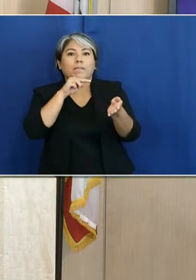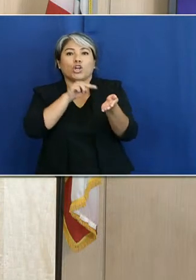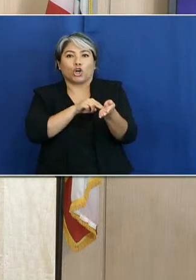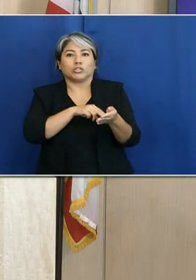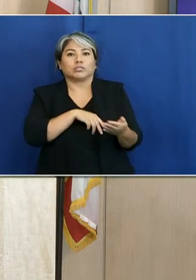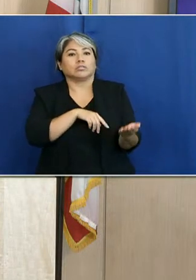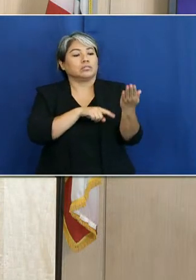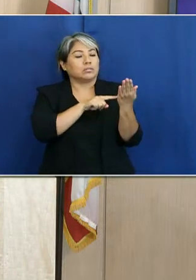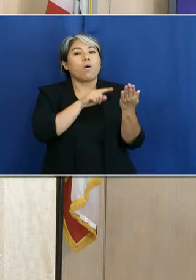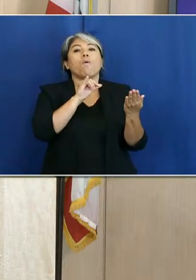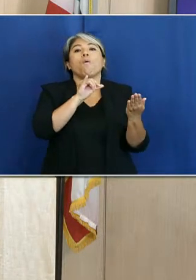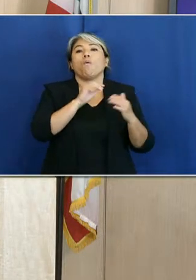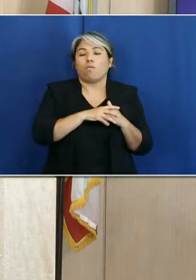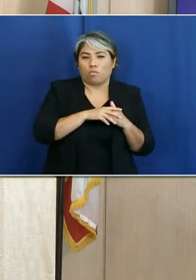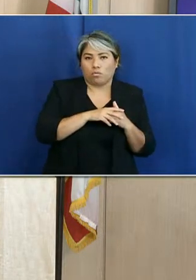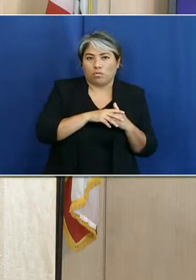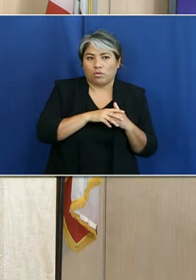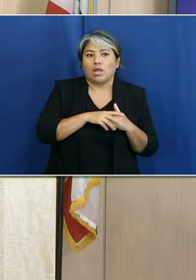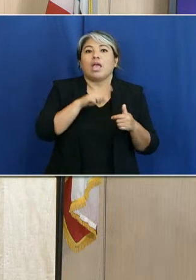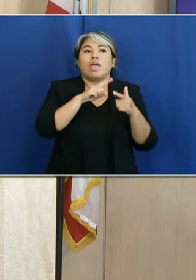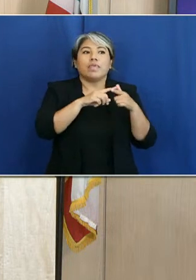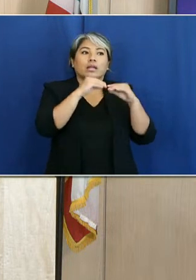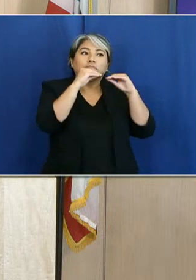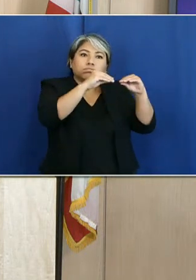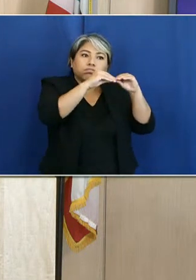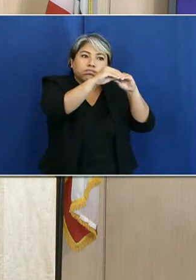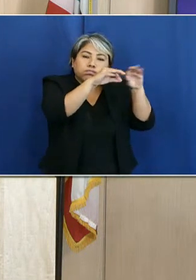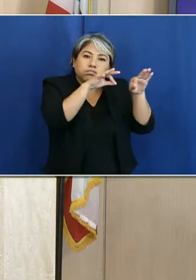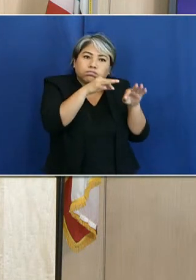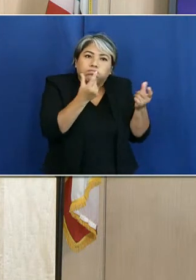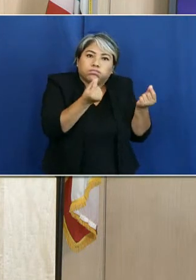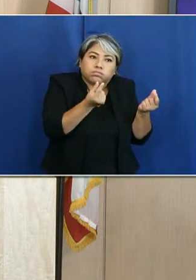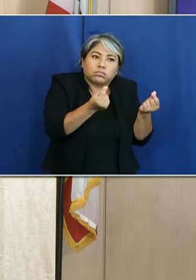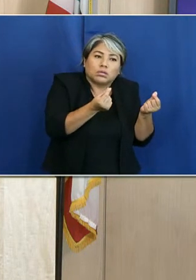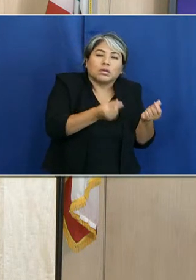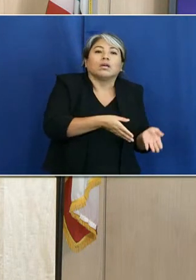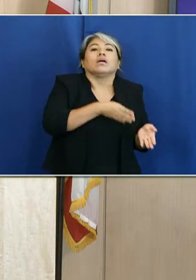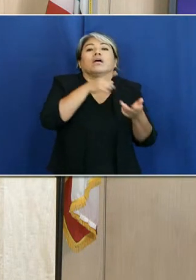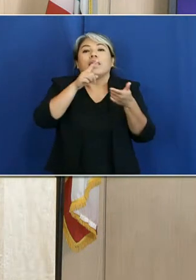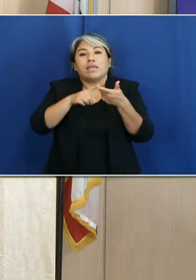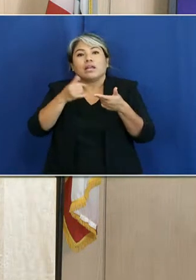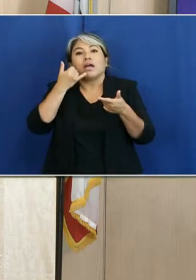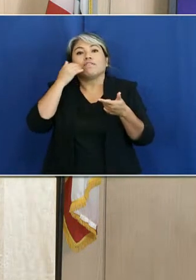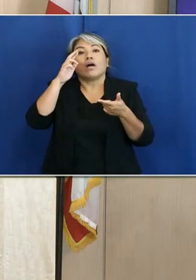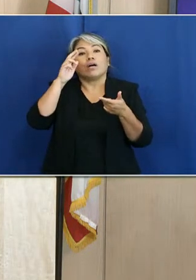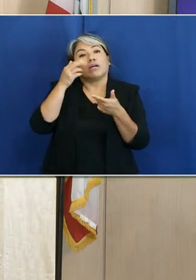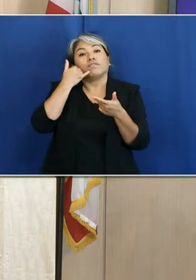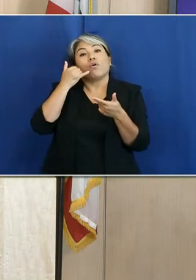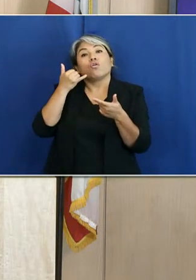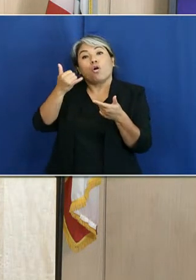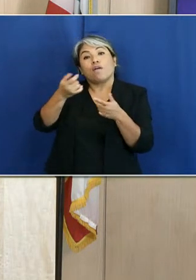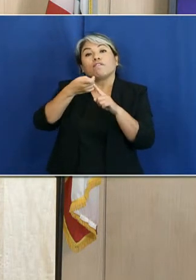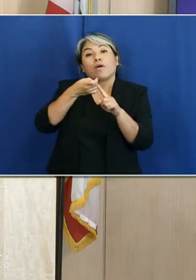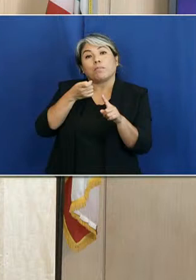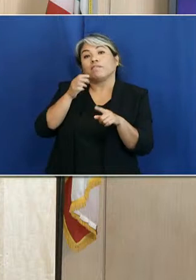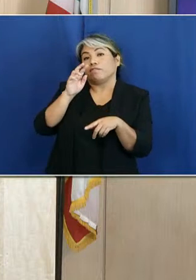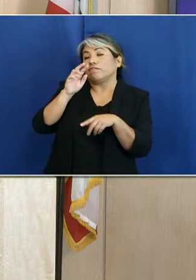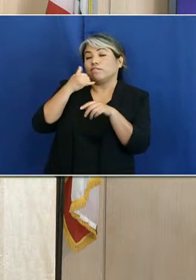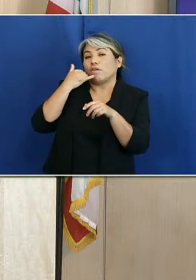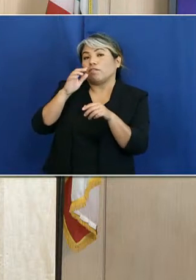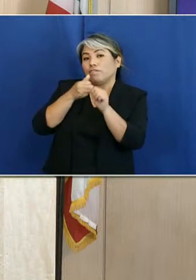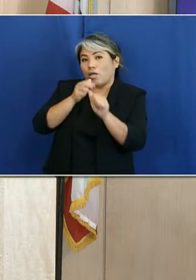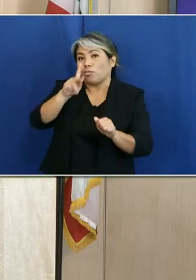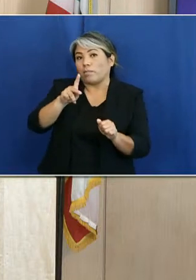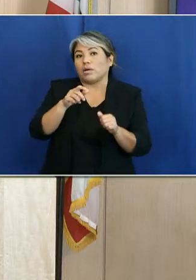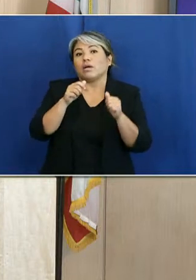nurse. And then they will be given instructions, and then there will be a follow-up phone call from the case investigator where